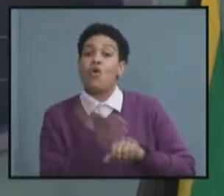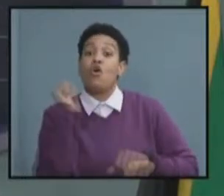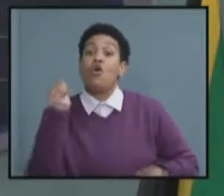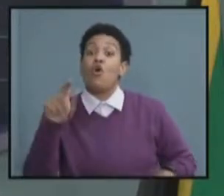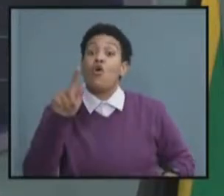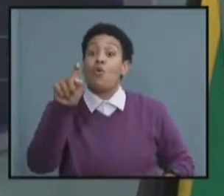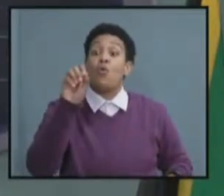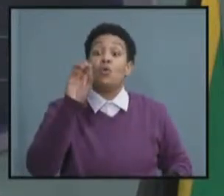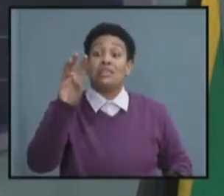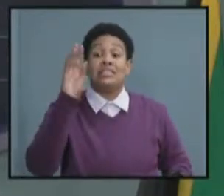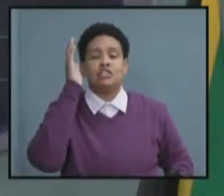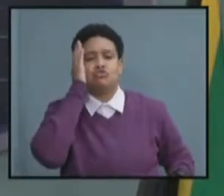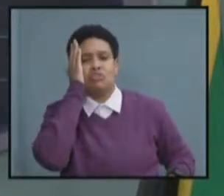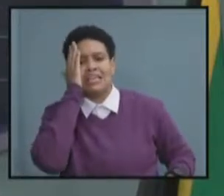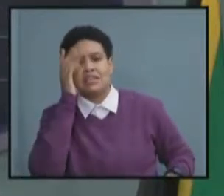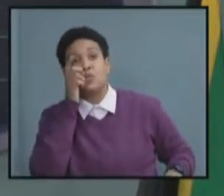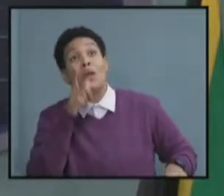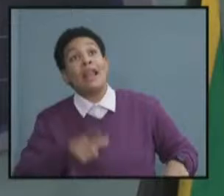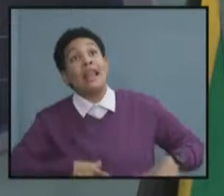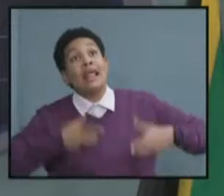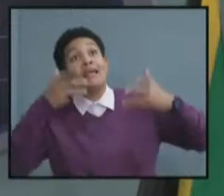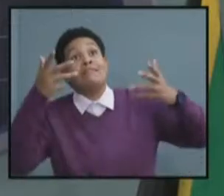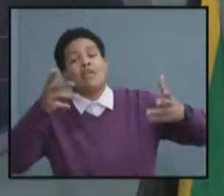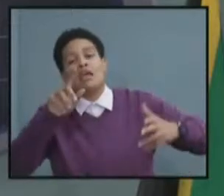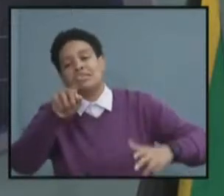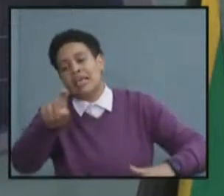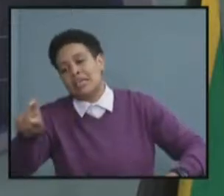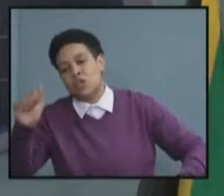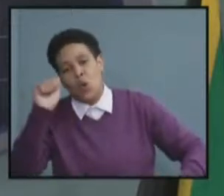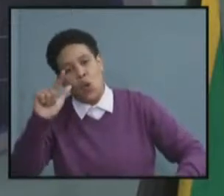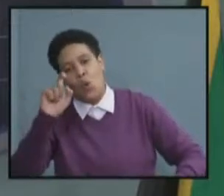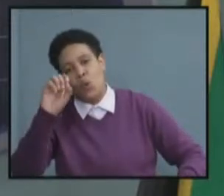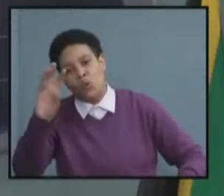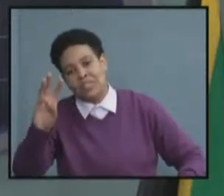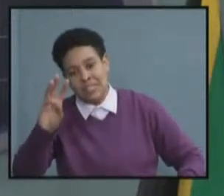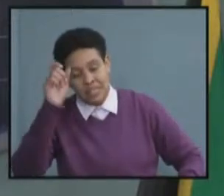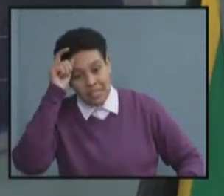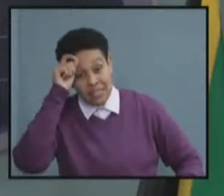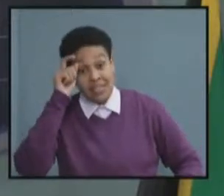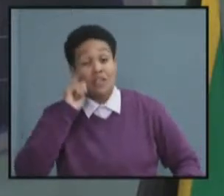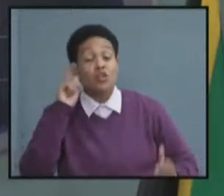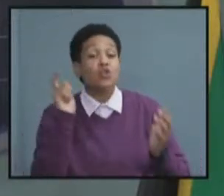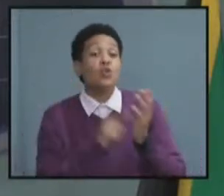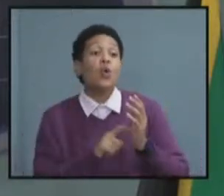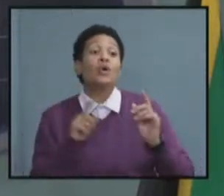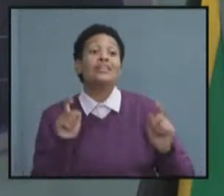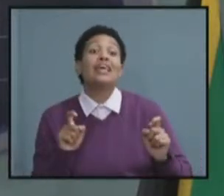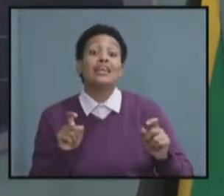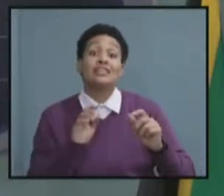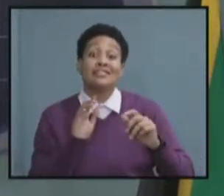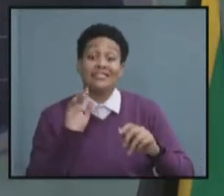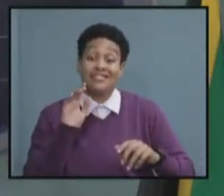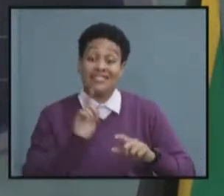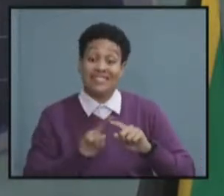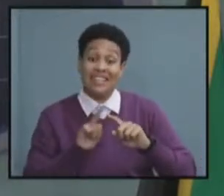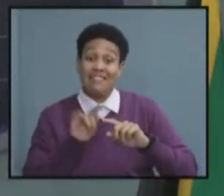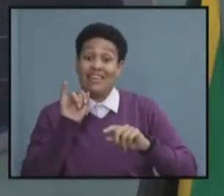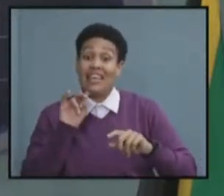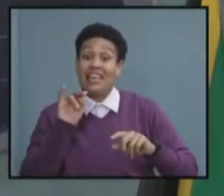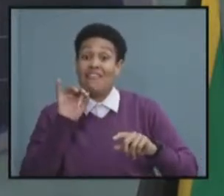106 residents have been tested. Of note is that testing at the island's infirmaries